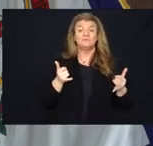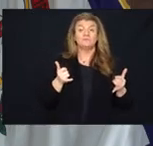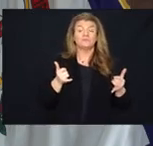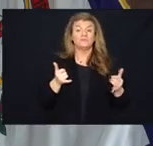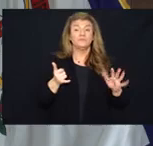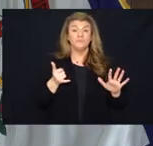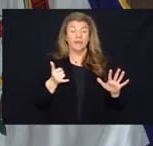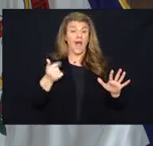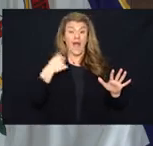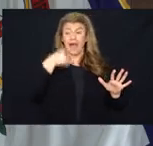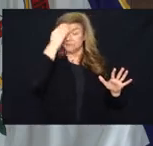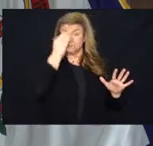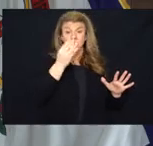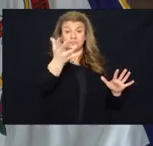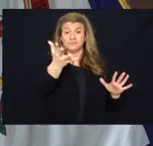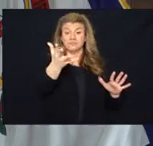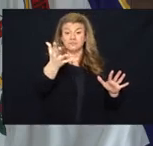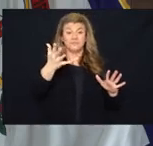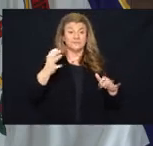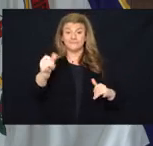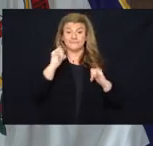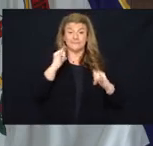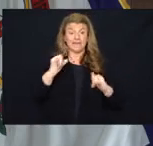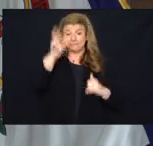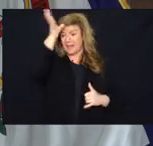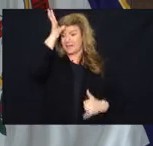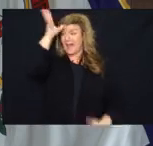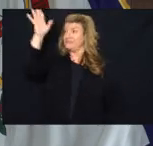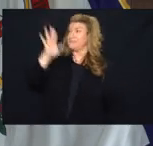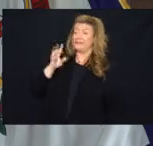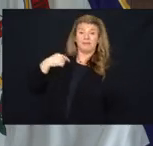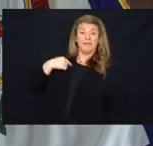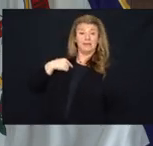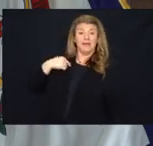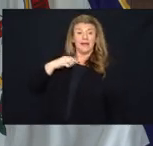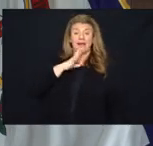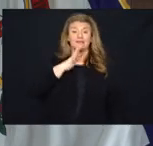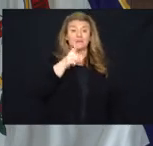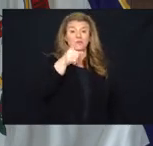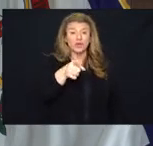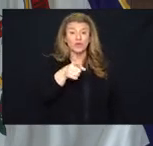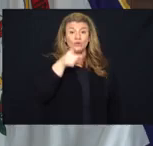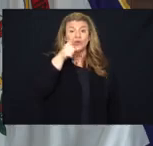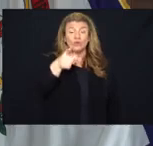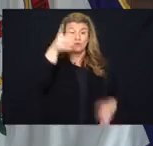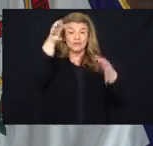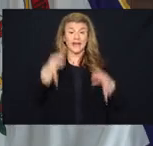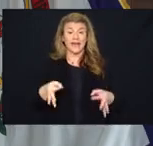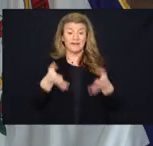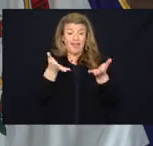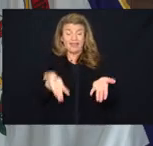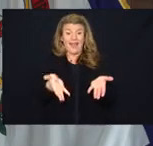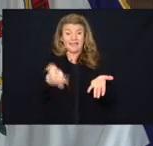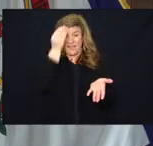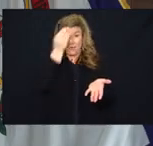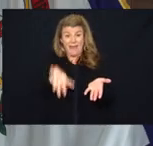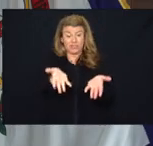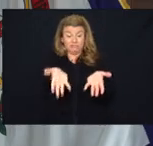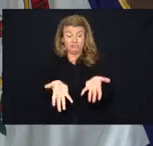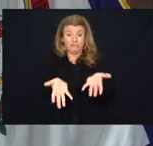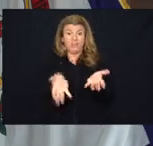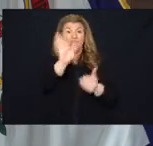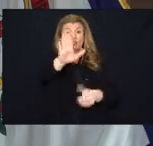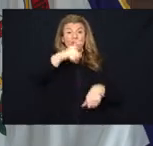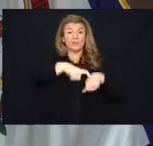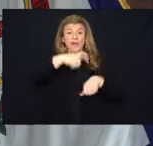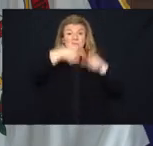I'd put it to you just like my dad would put it to me. You decide. You decide. That's the facts. It's time. You decide.